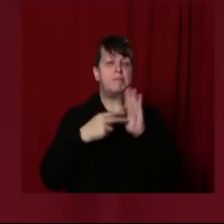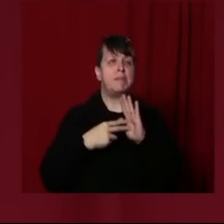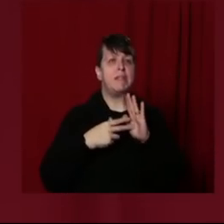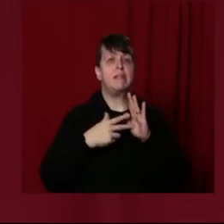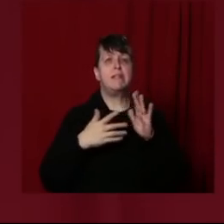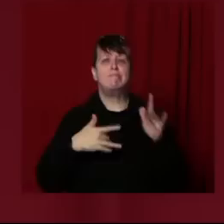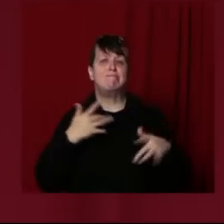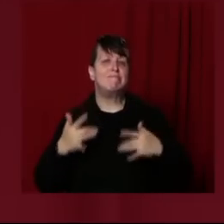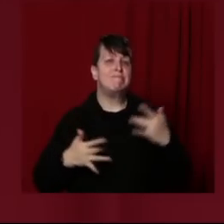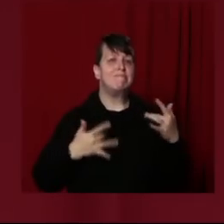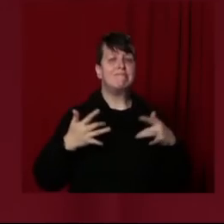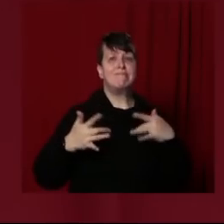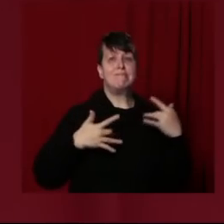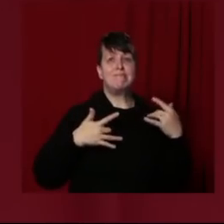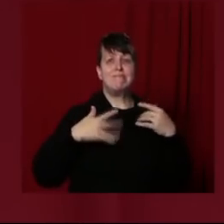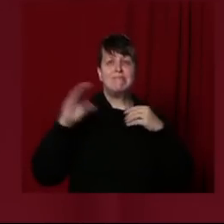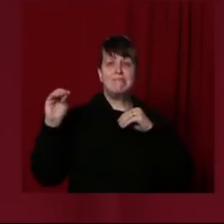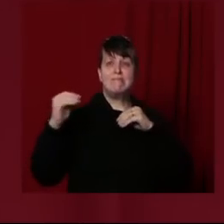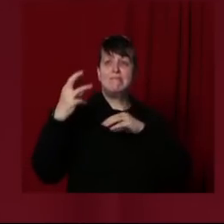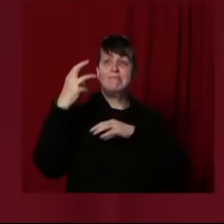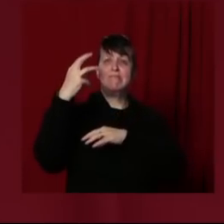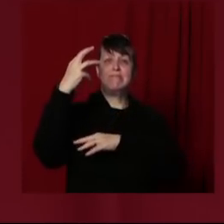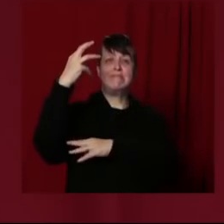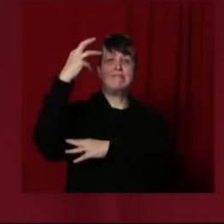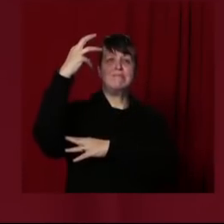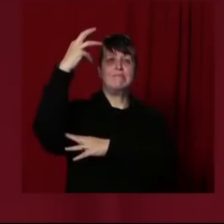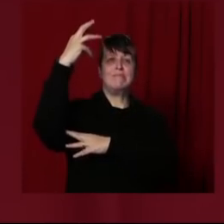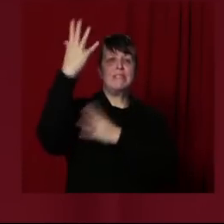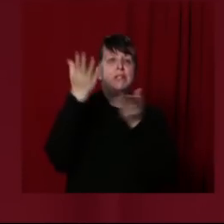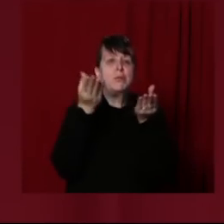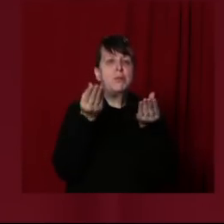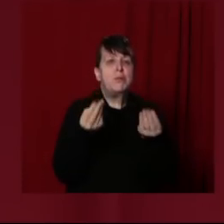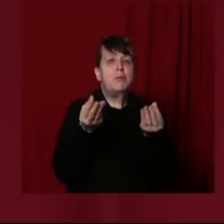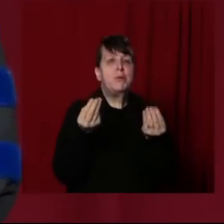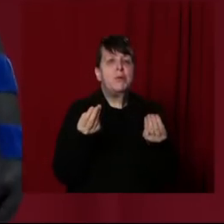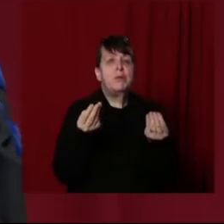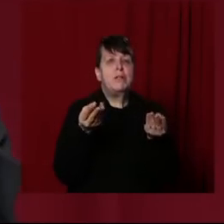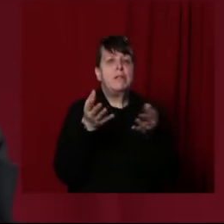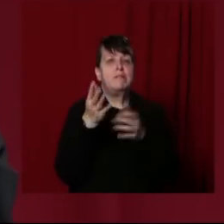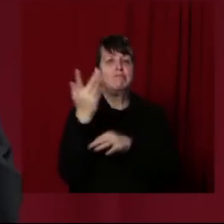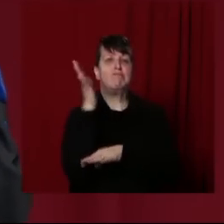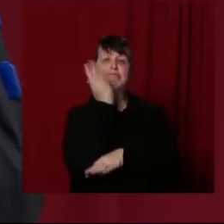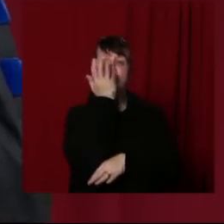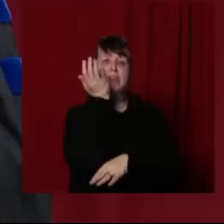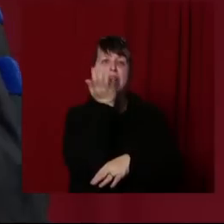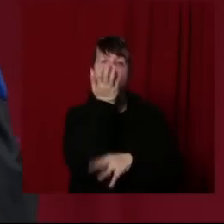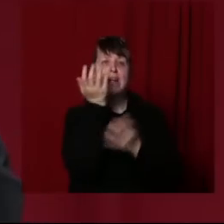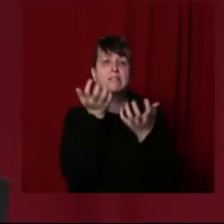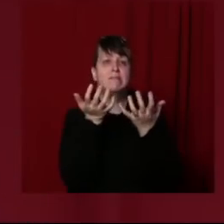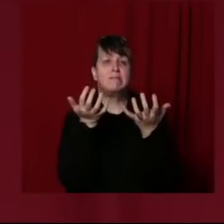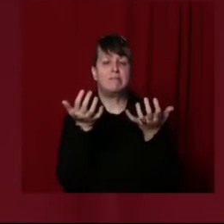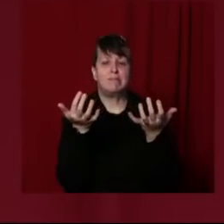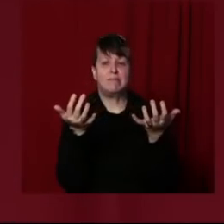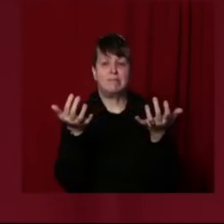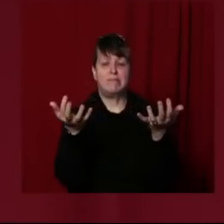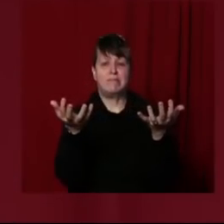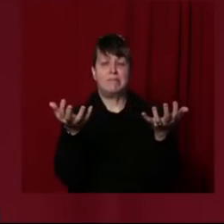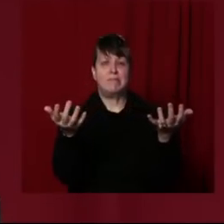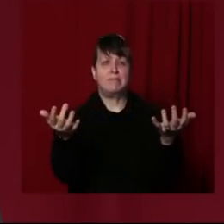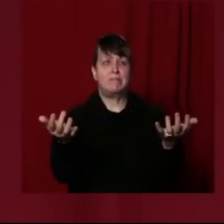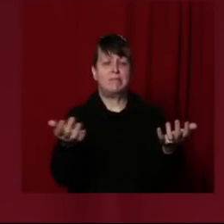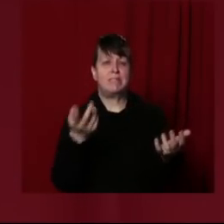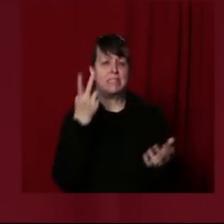debut of the dawning. The dew settles softly, slowly, over an expansive assortment of